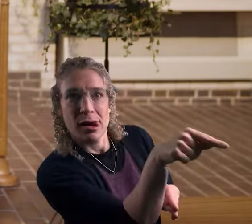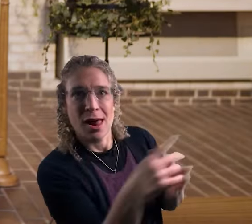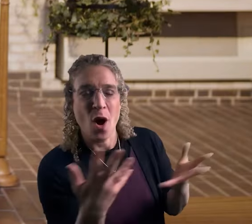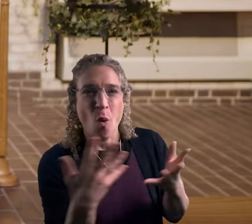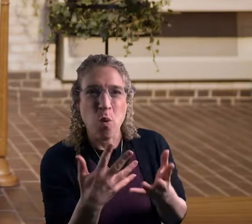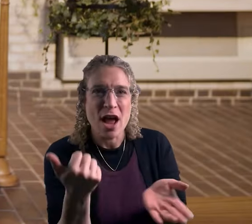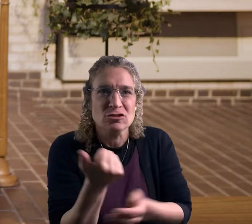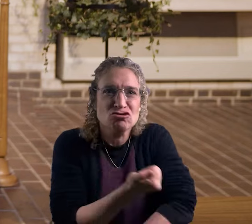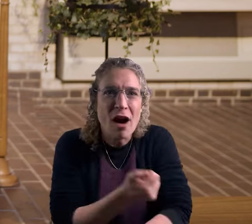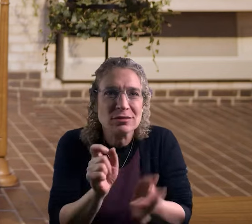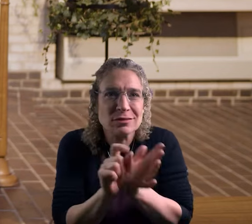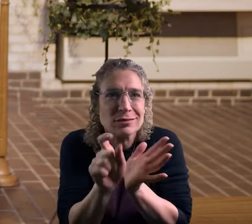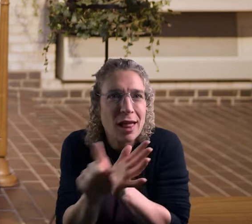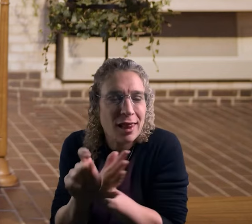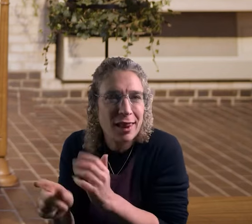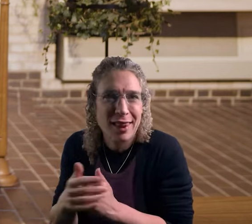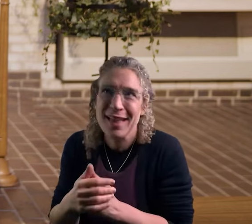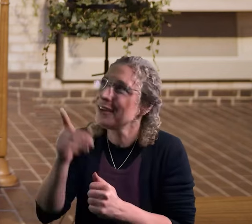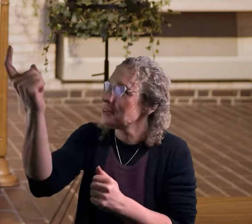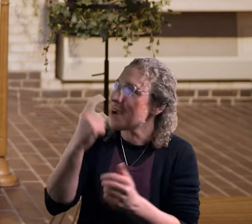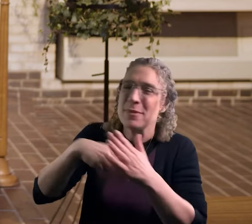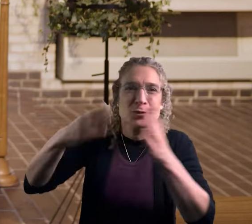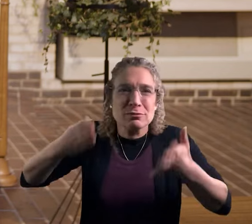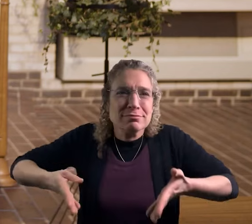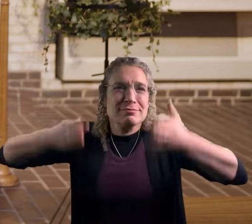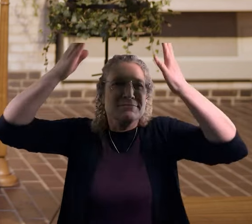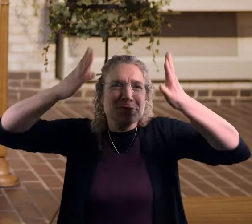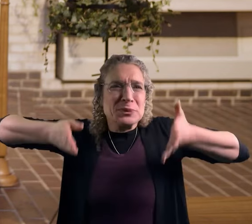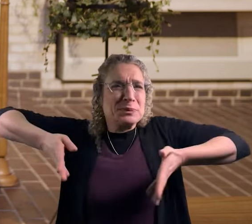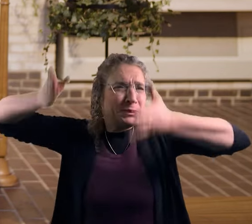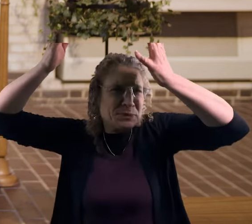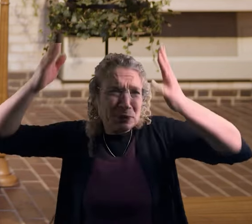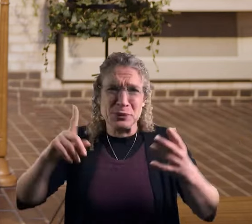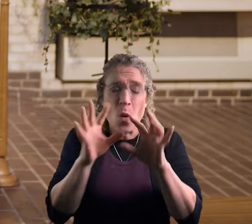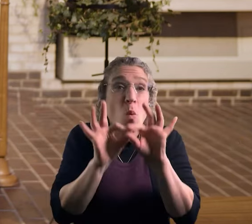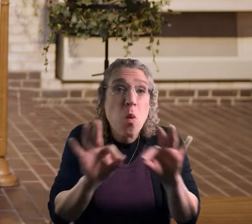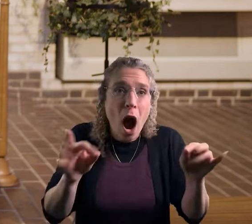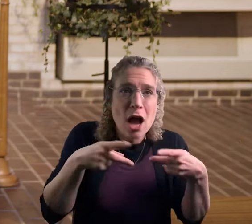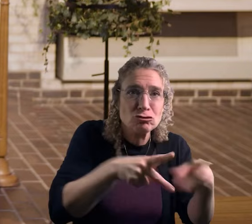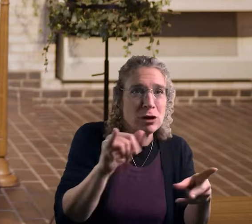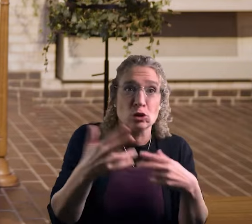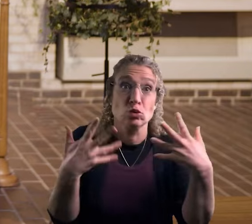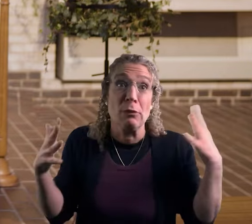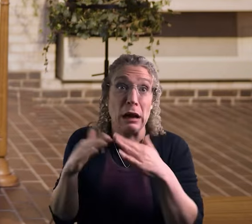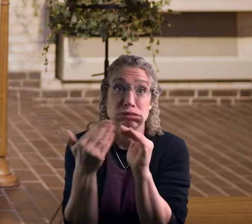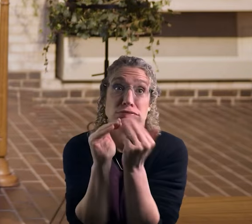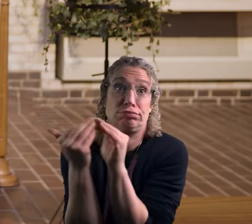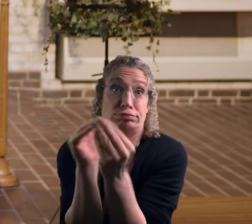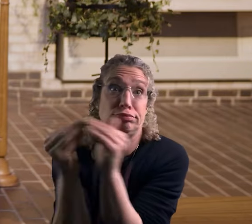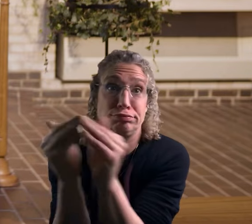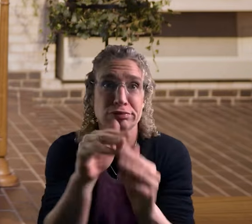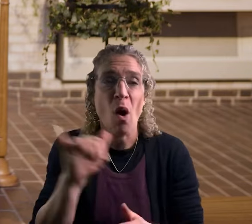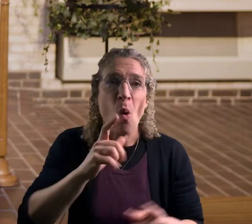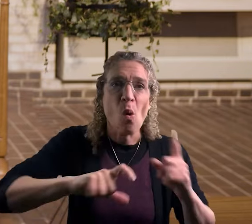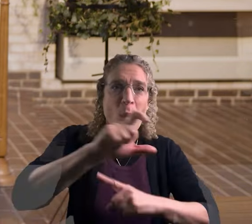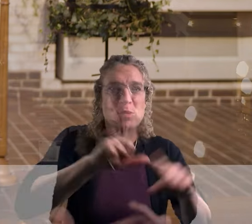Lord, enter the estates, the high-rises, the quiet streets, our overdeveloped neighbourhoods, the overlooked communities, and